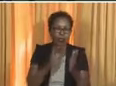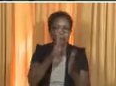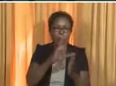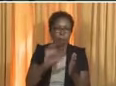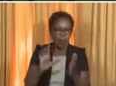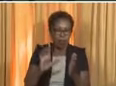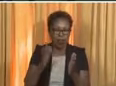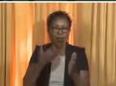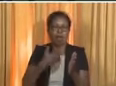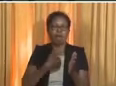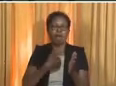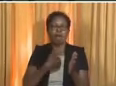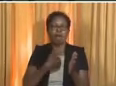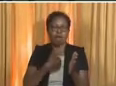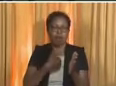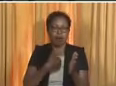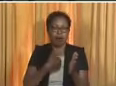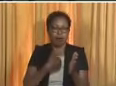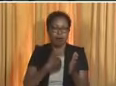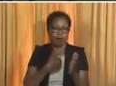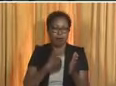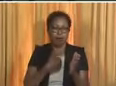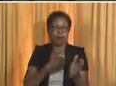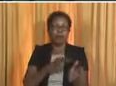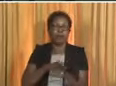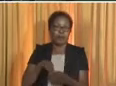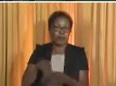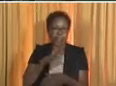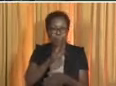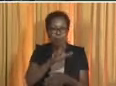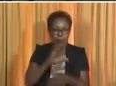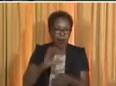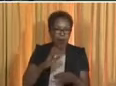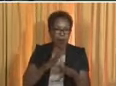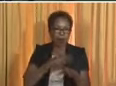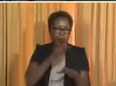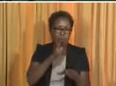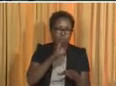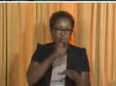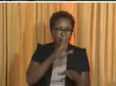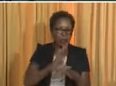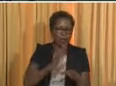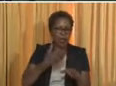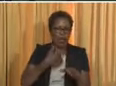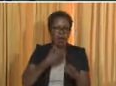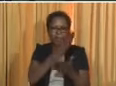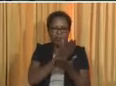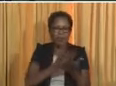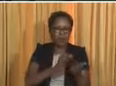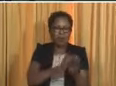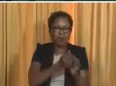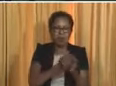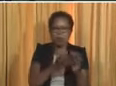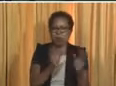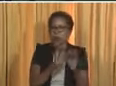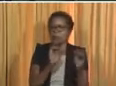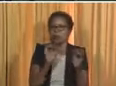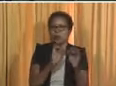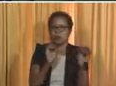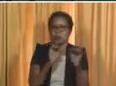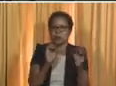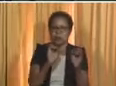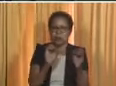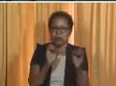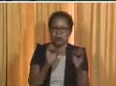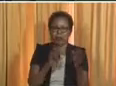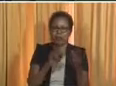does. The bill as presented by the promoters to the IEBC does not contain some of the amendments contained in the Steering Committee bill,